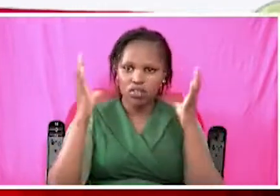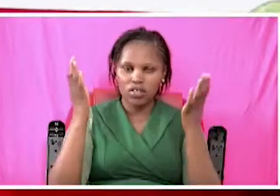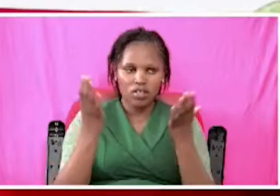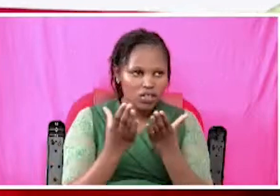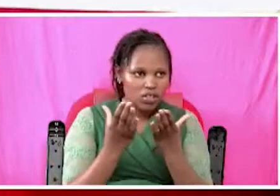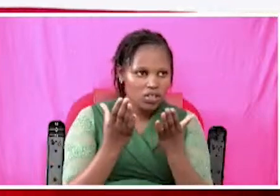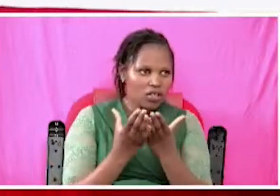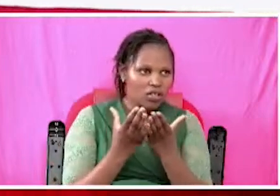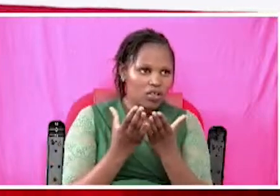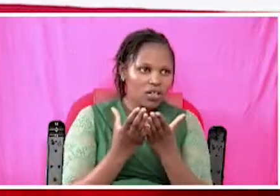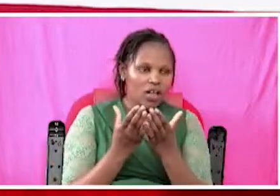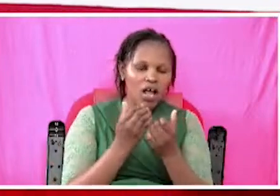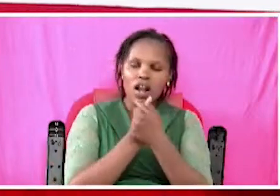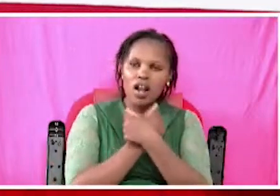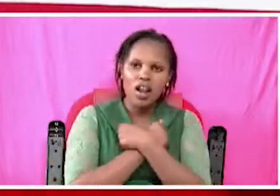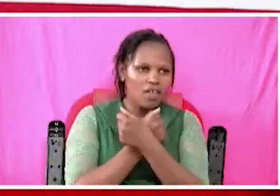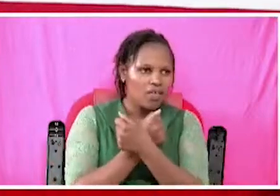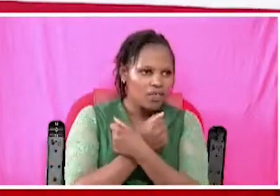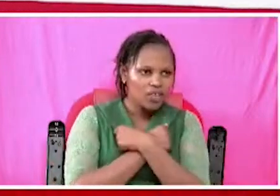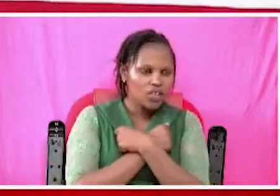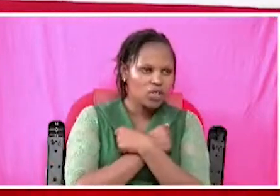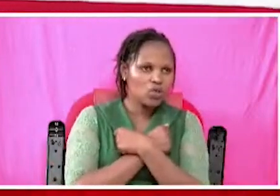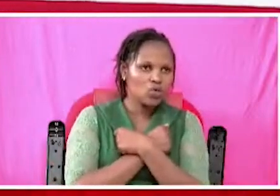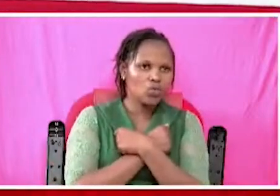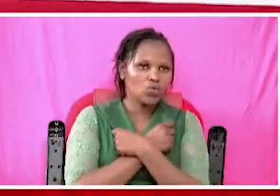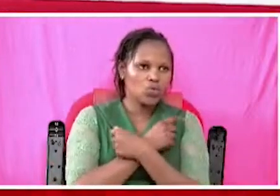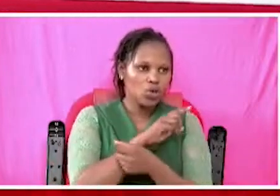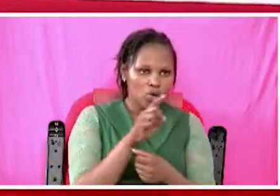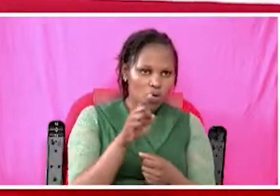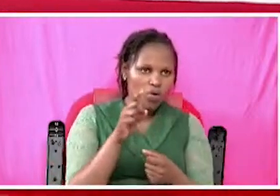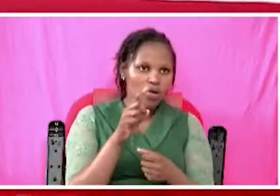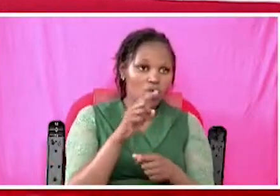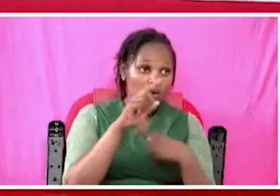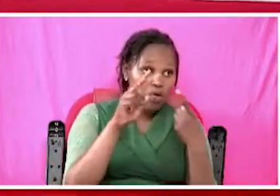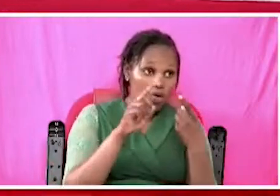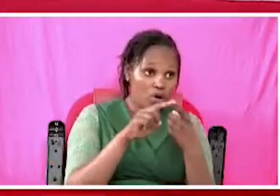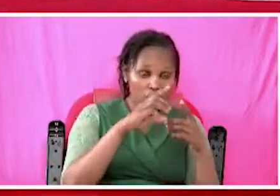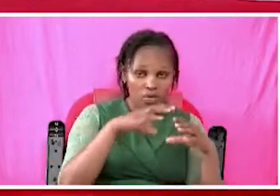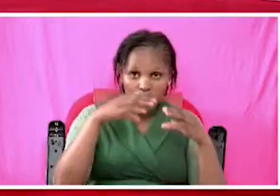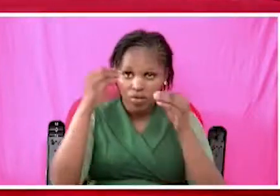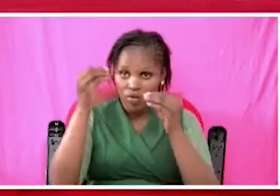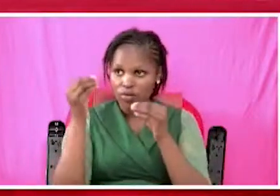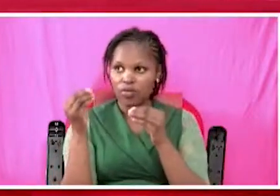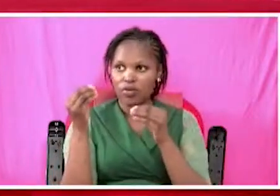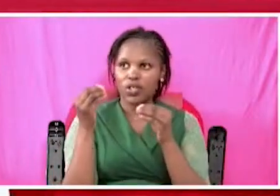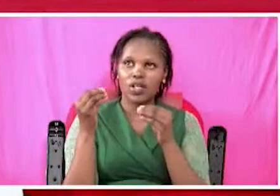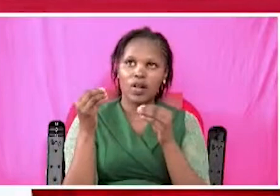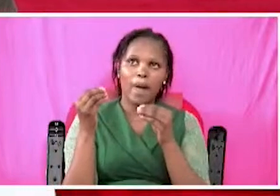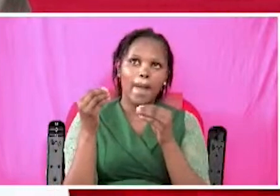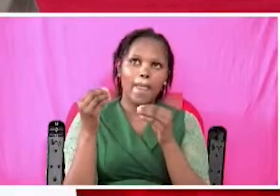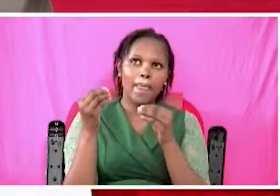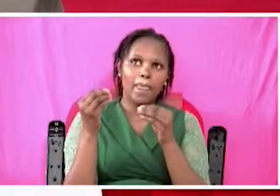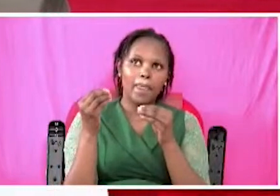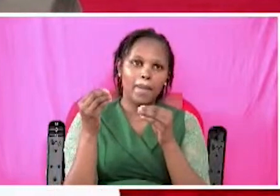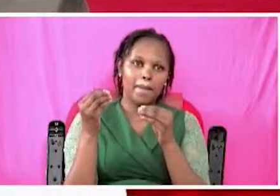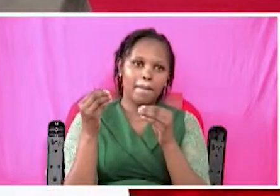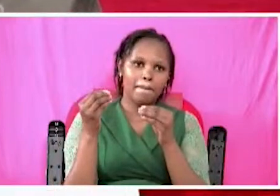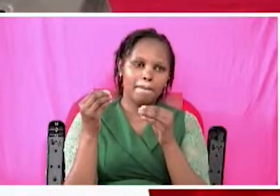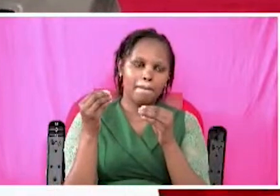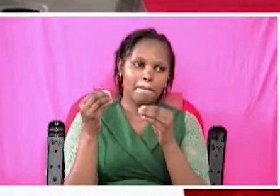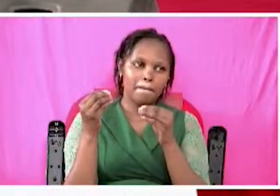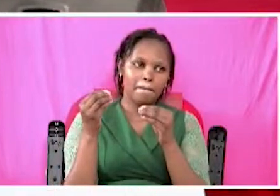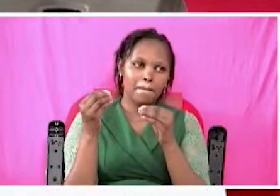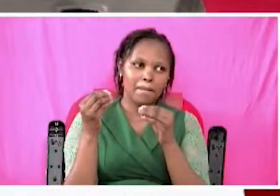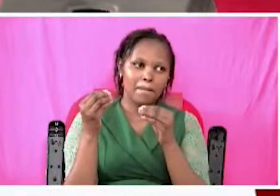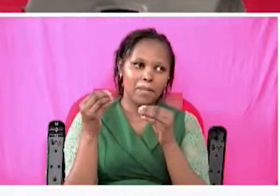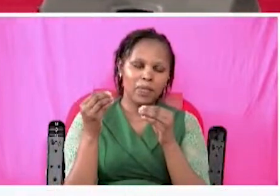you and lovingly loves you when you are going down and you are at the rock bottom.